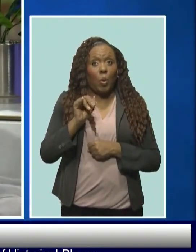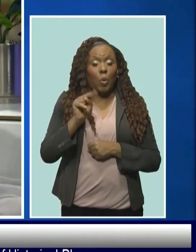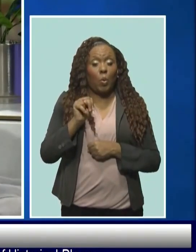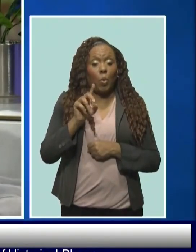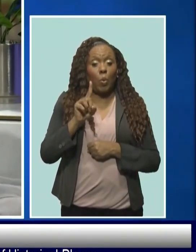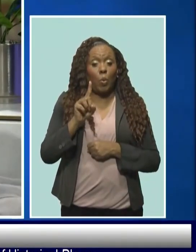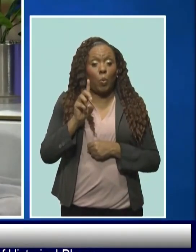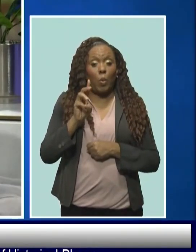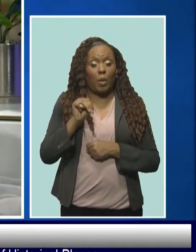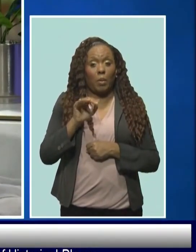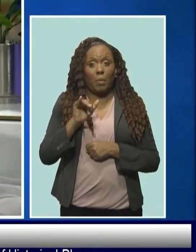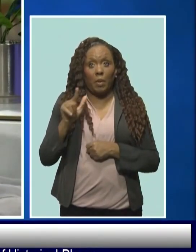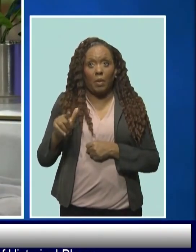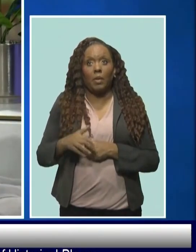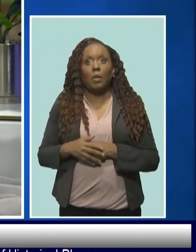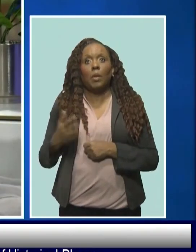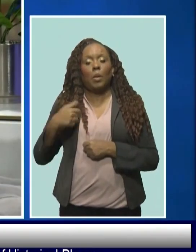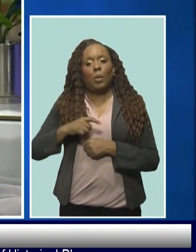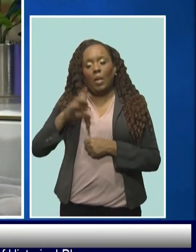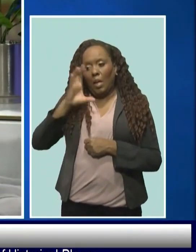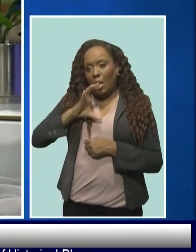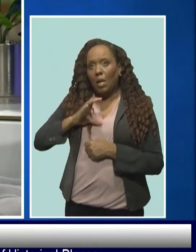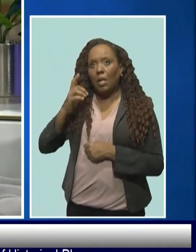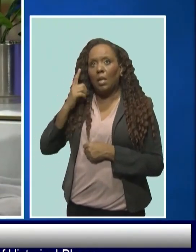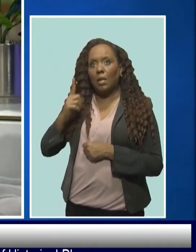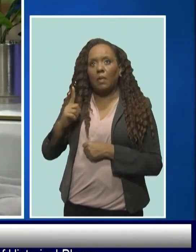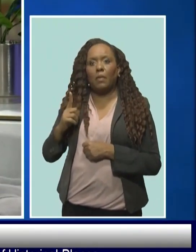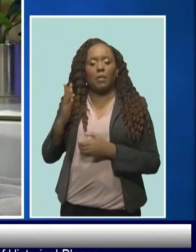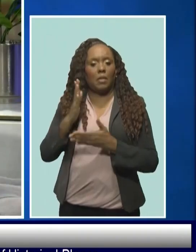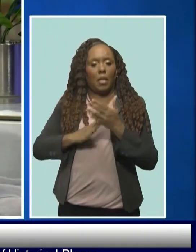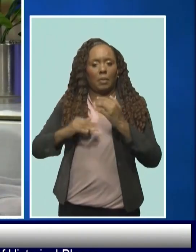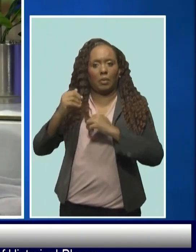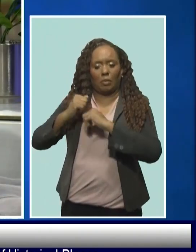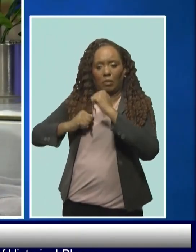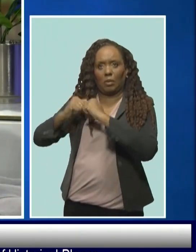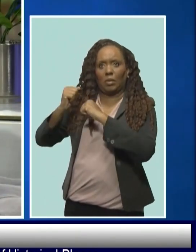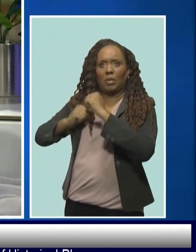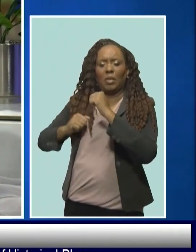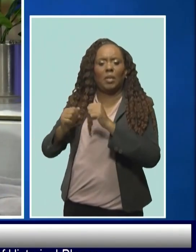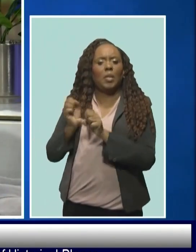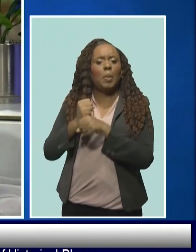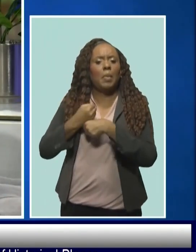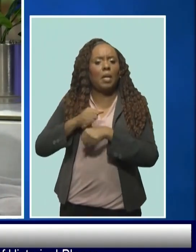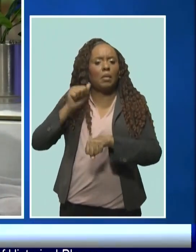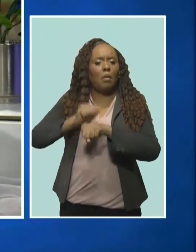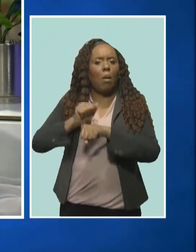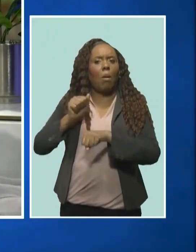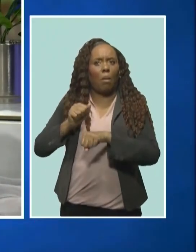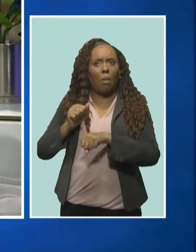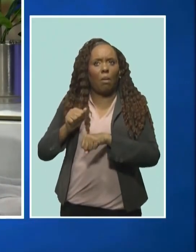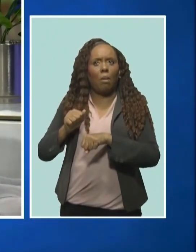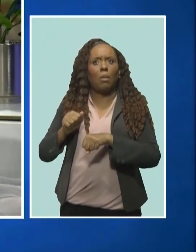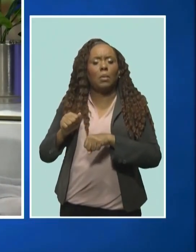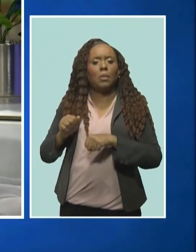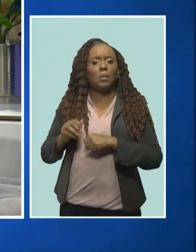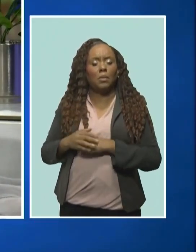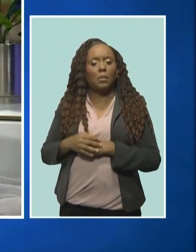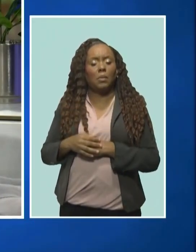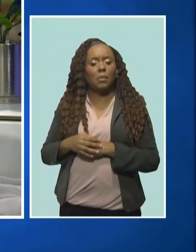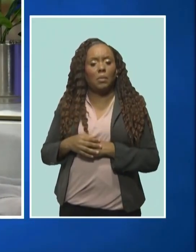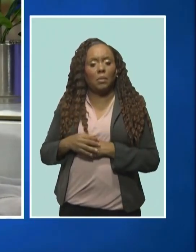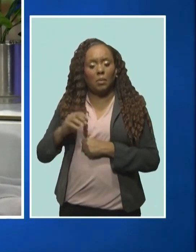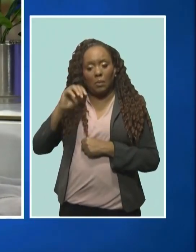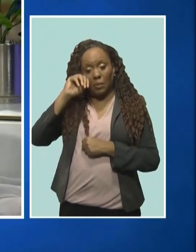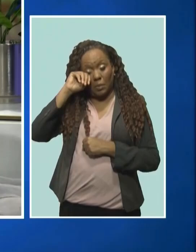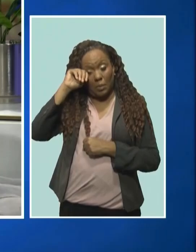the windmill with the rollers. We are looking for these structures that were probably made of stone, which ascend into the air by a good